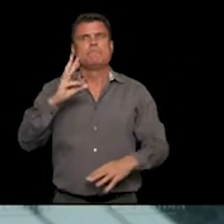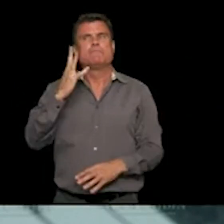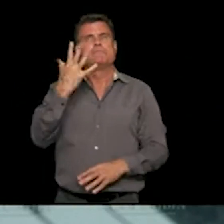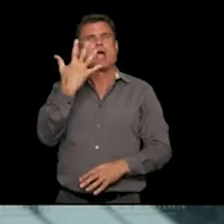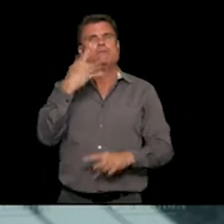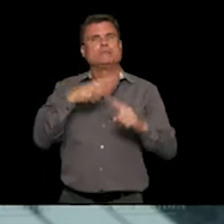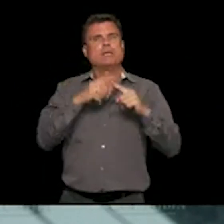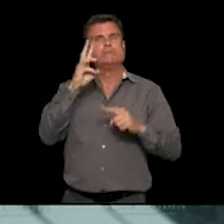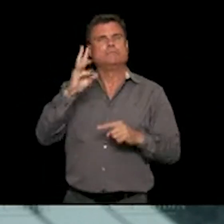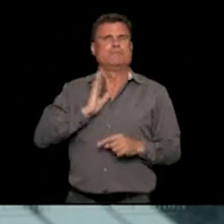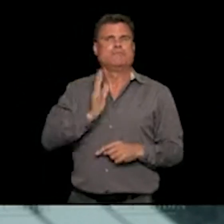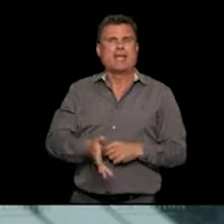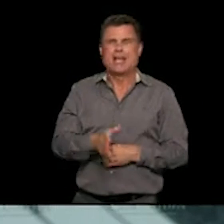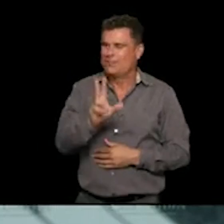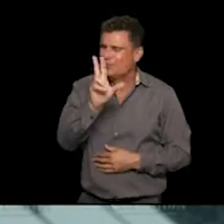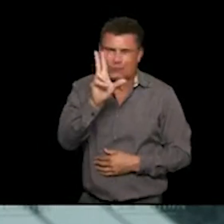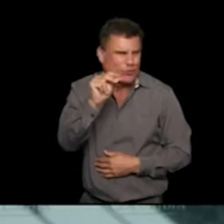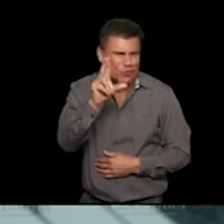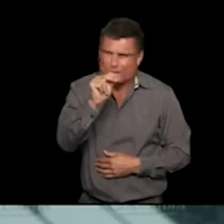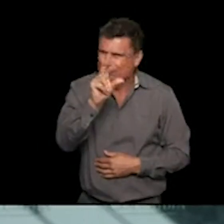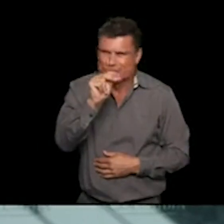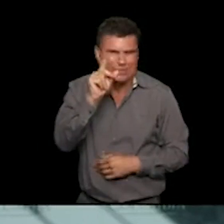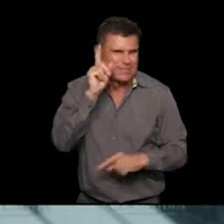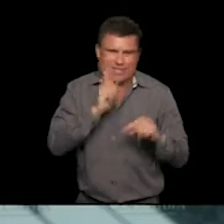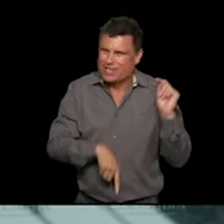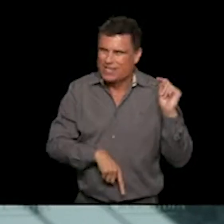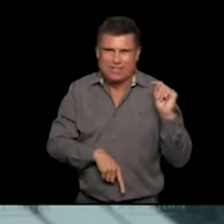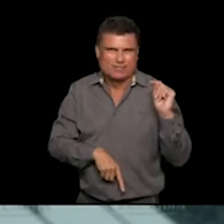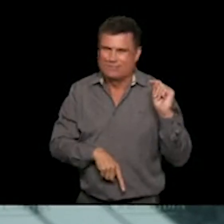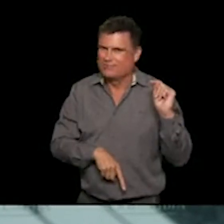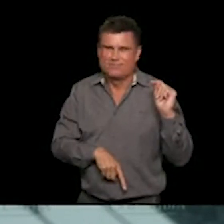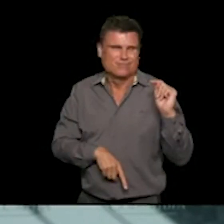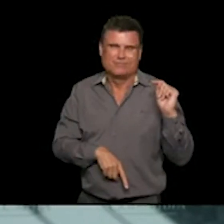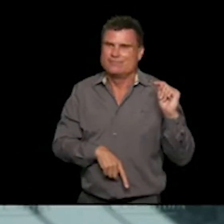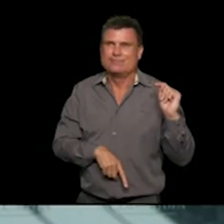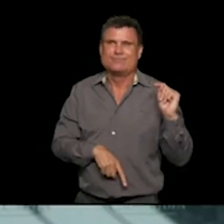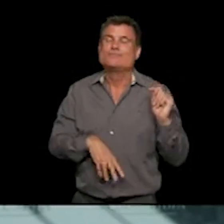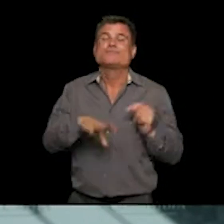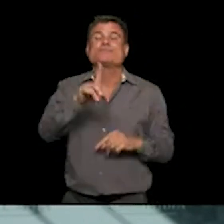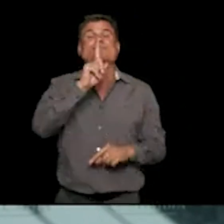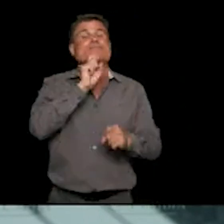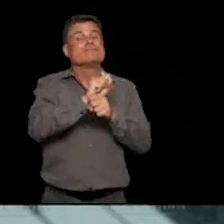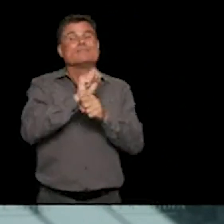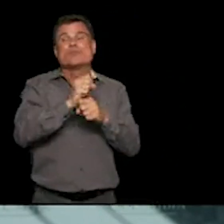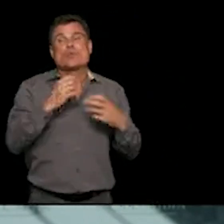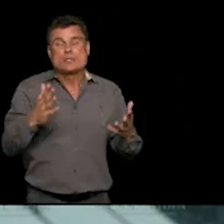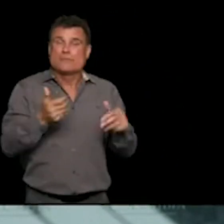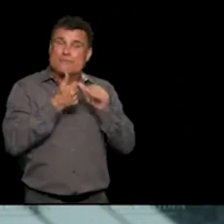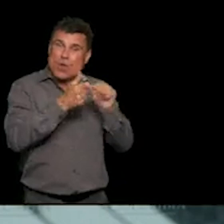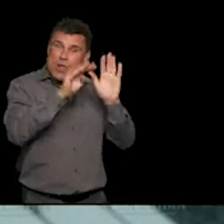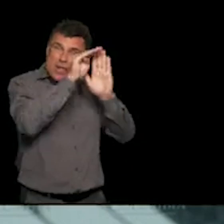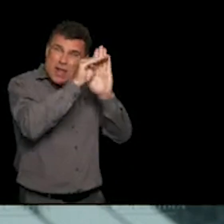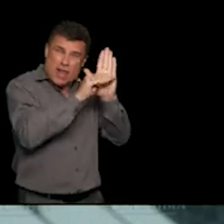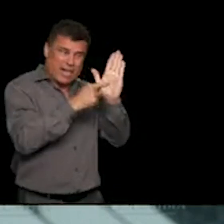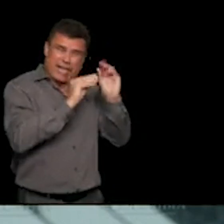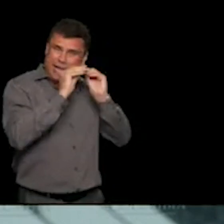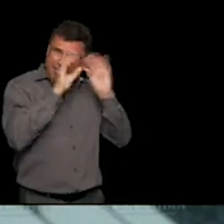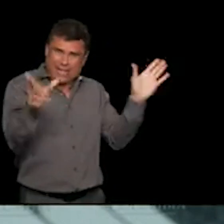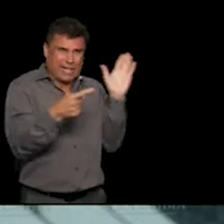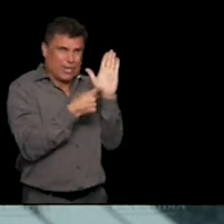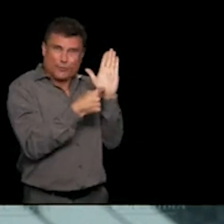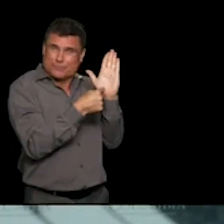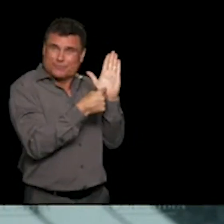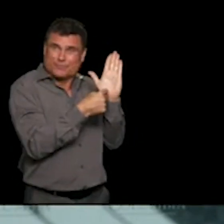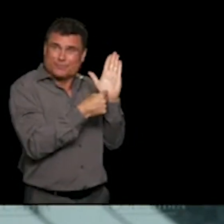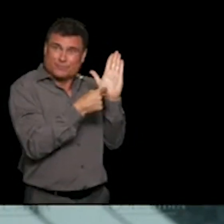that the provincial health officer has put in place under her order are pretty clear. You have to be in a space that manages to maintain